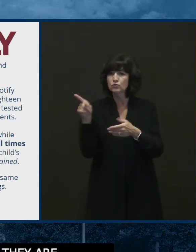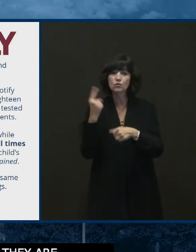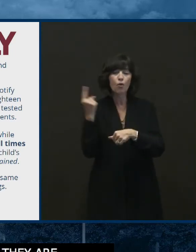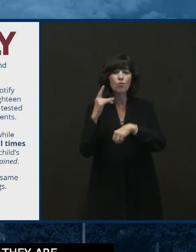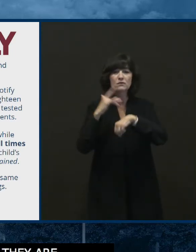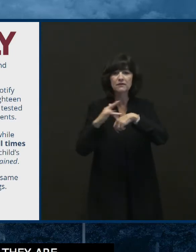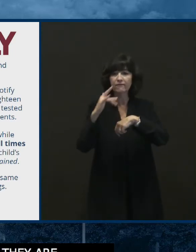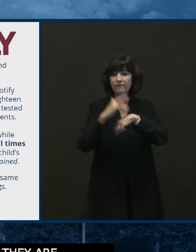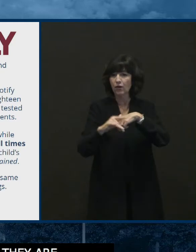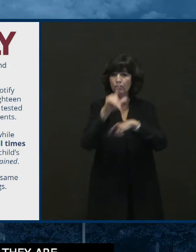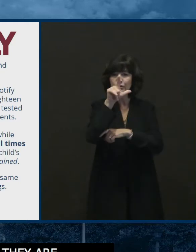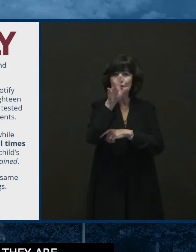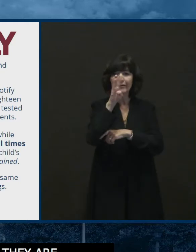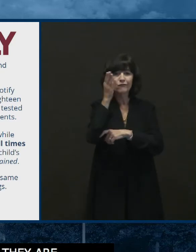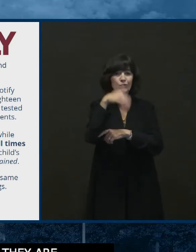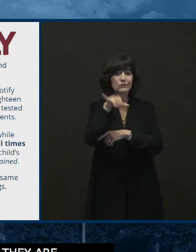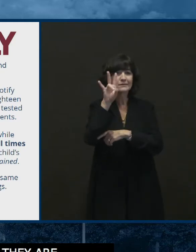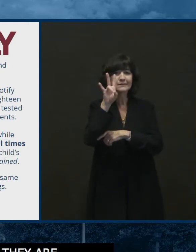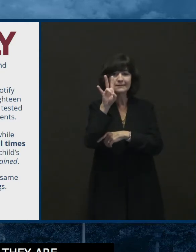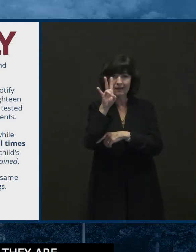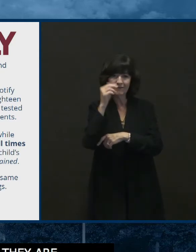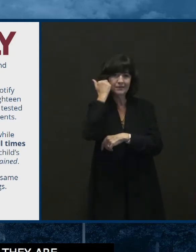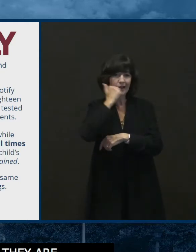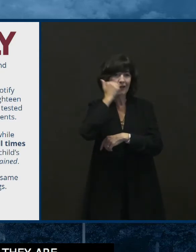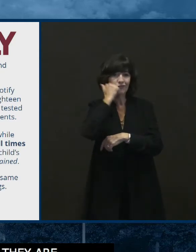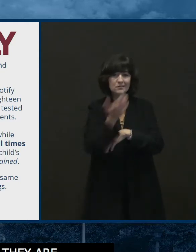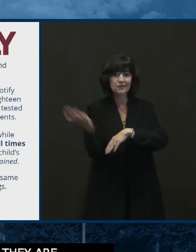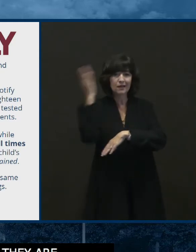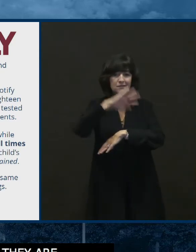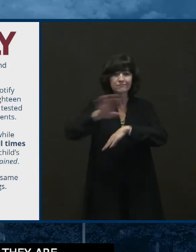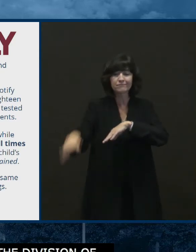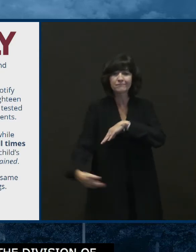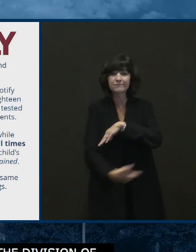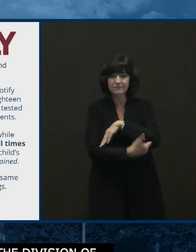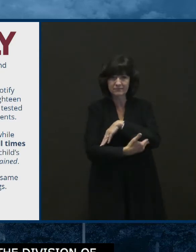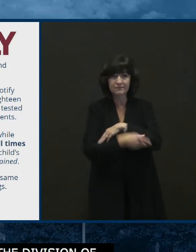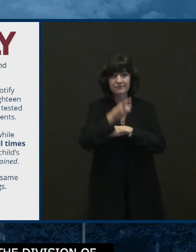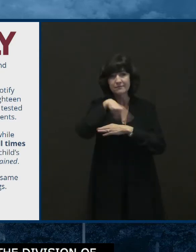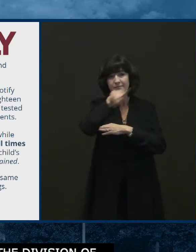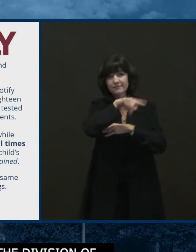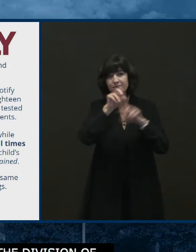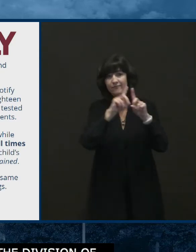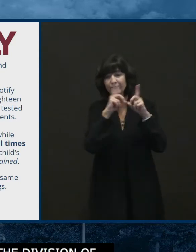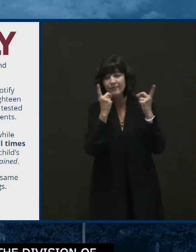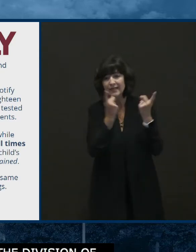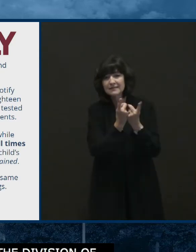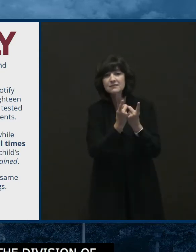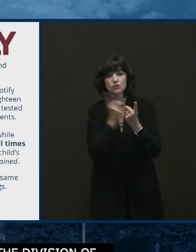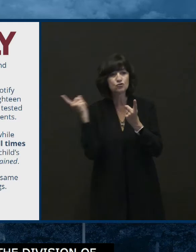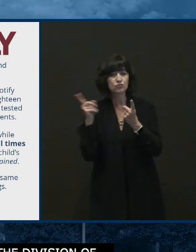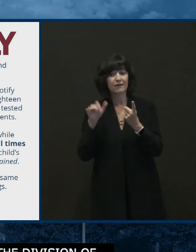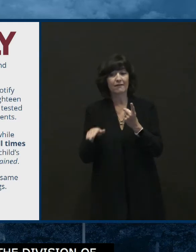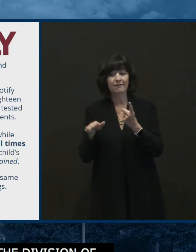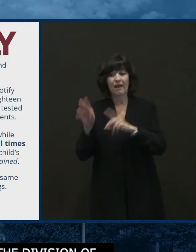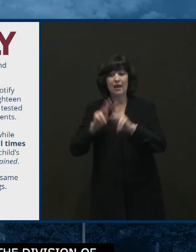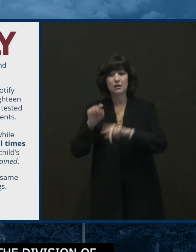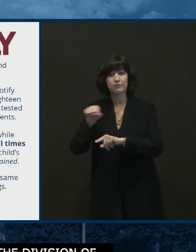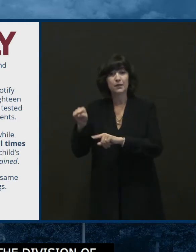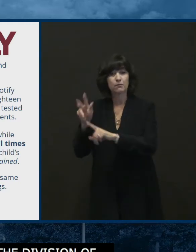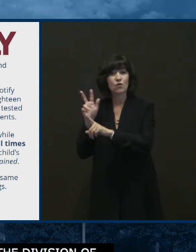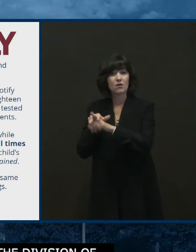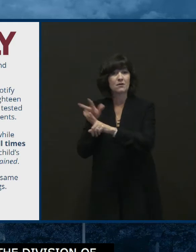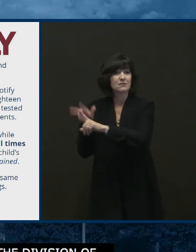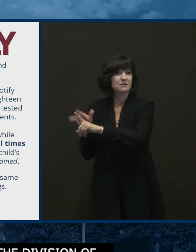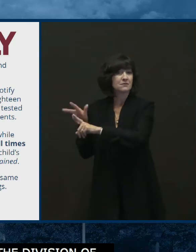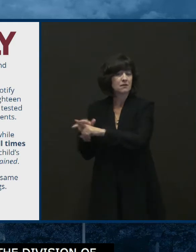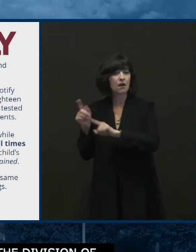that the Division of Public Health has offered to our districts, our charters, and our private and parochial schools. We also have